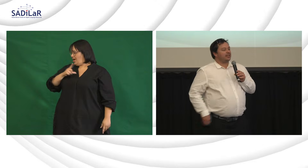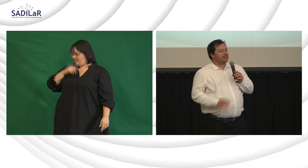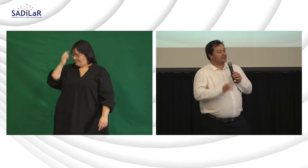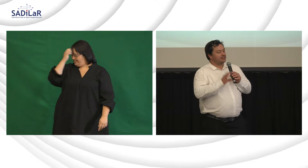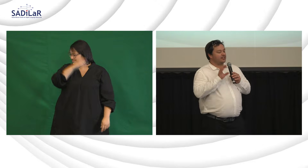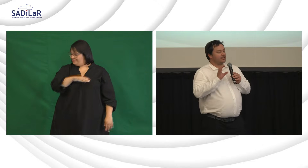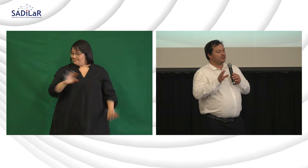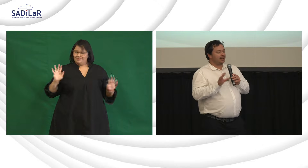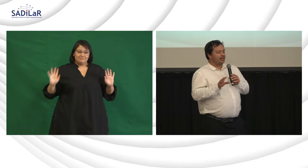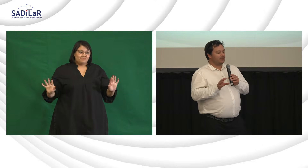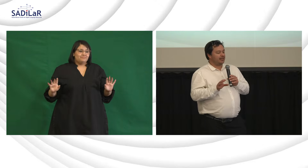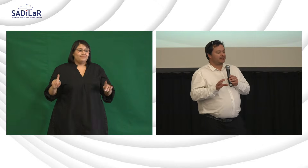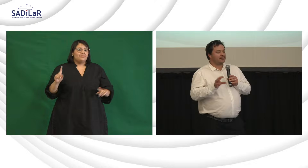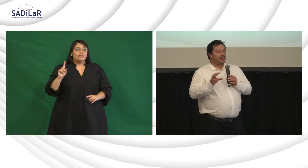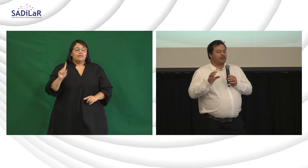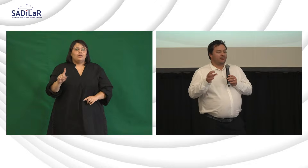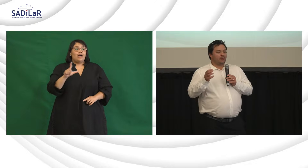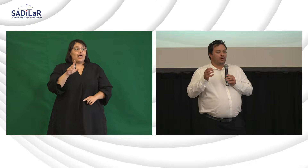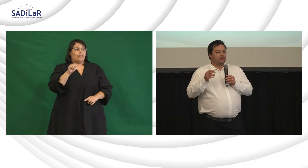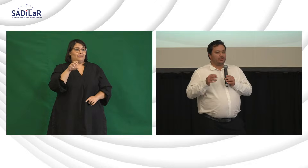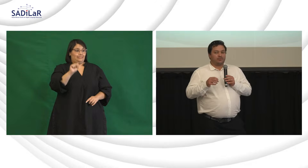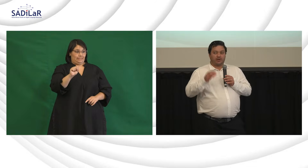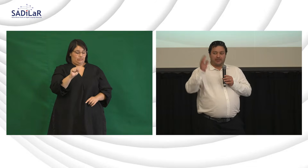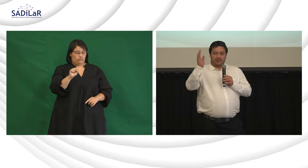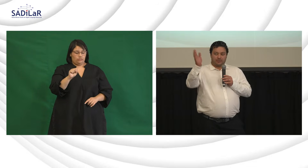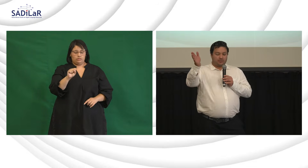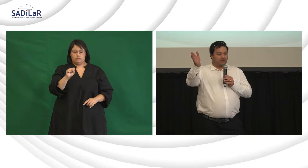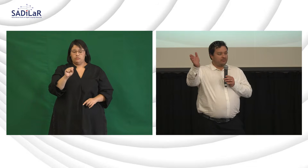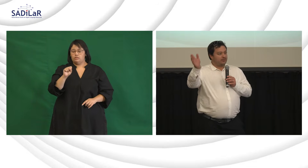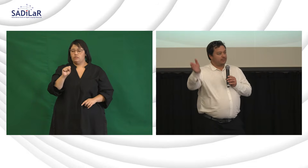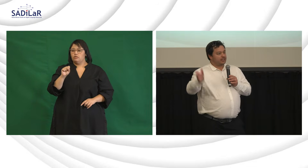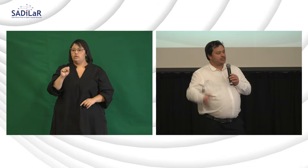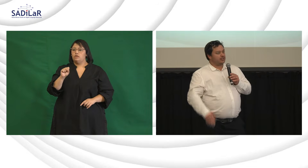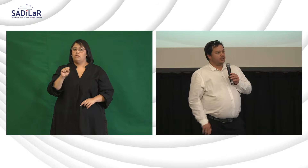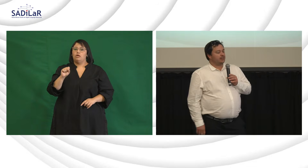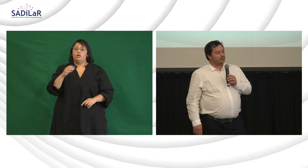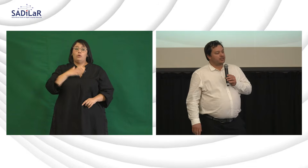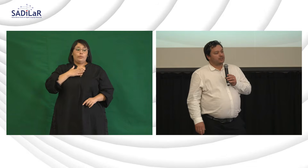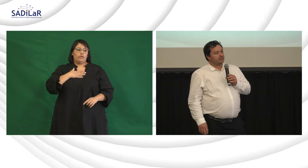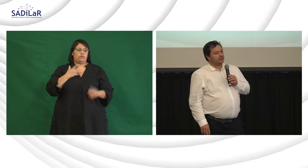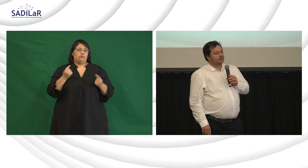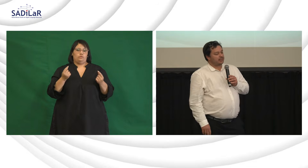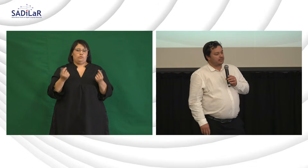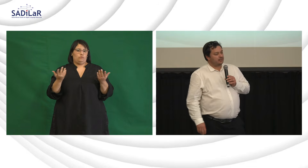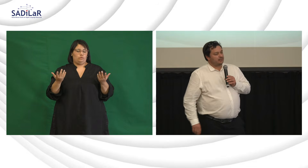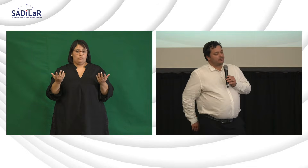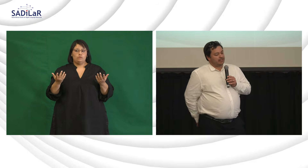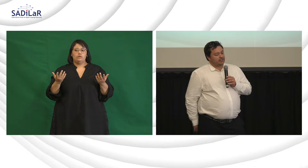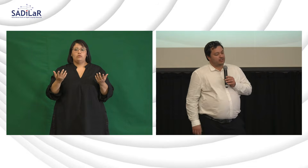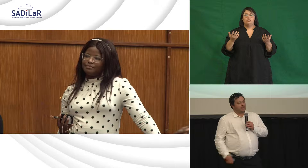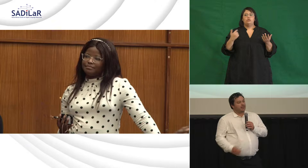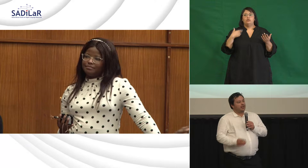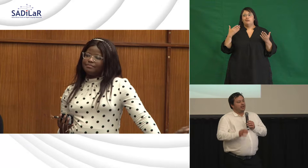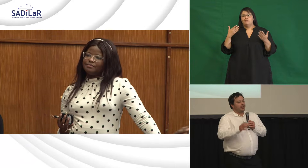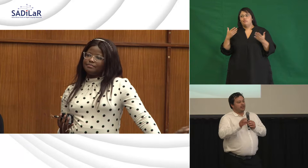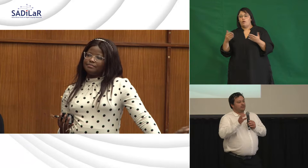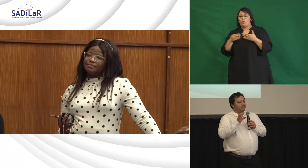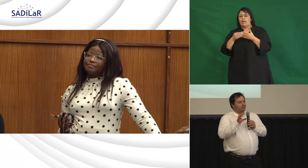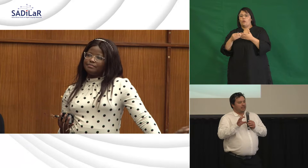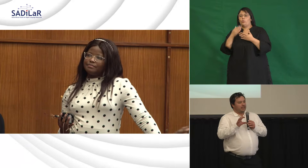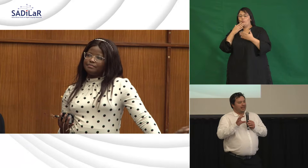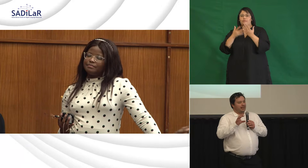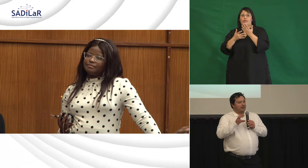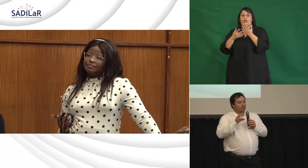So yes, so in terms of the LMS, so what we tried, and that was also very much the direction of our technical manager,